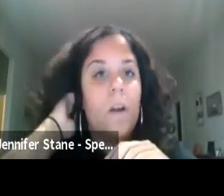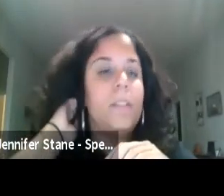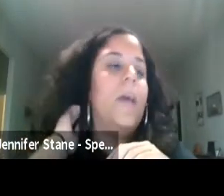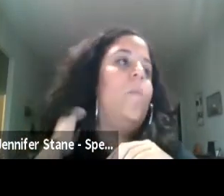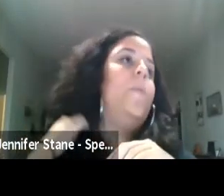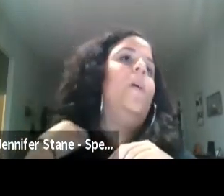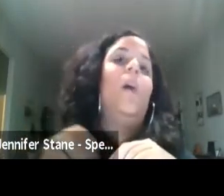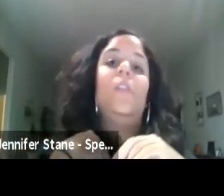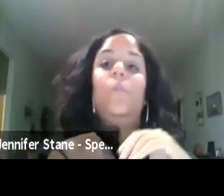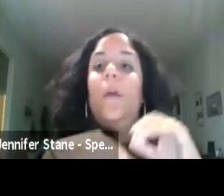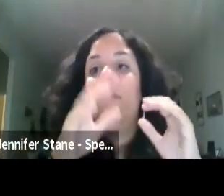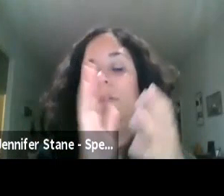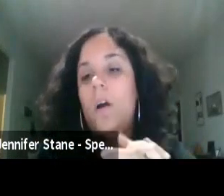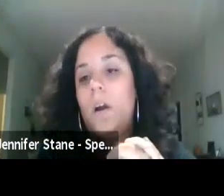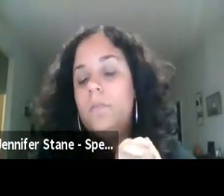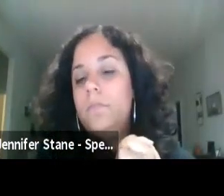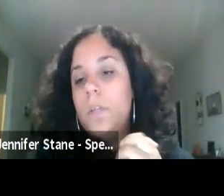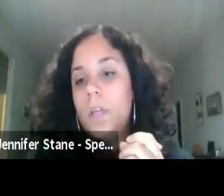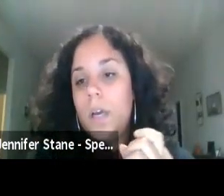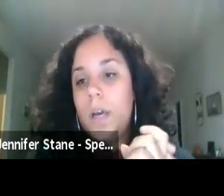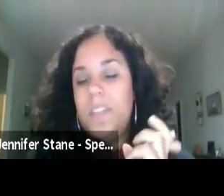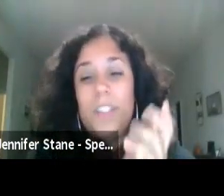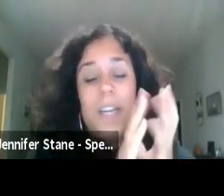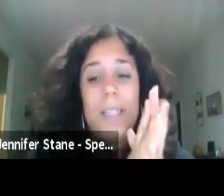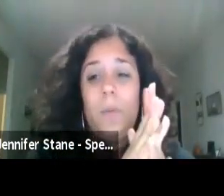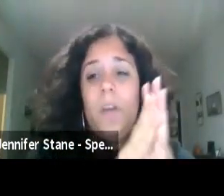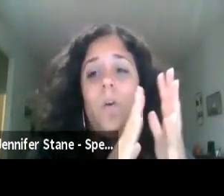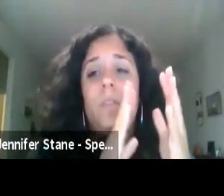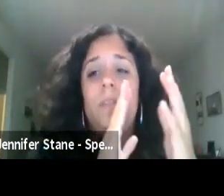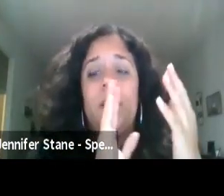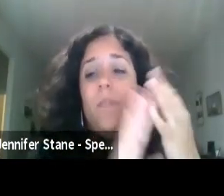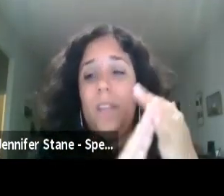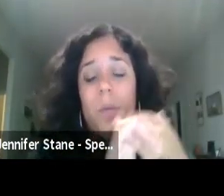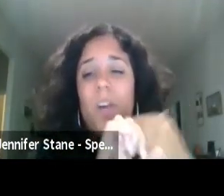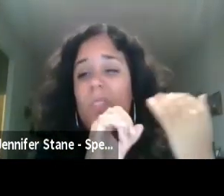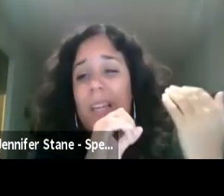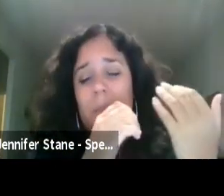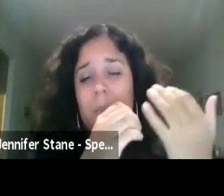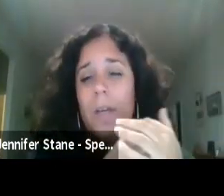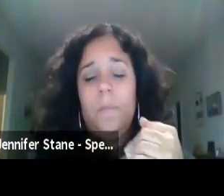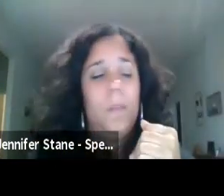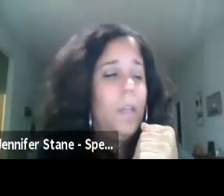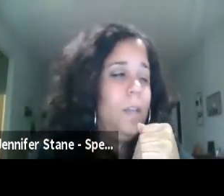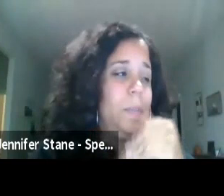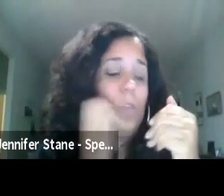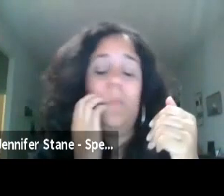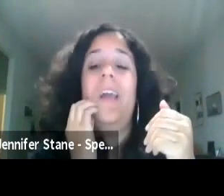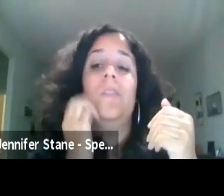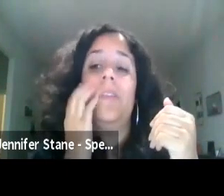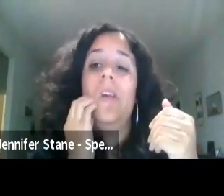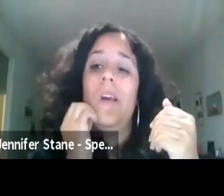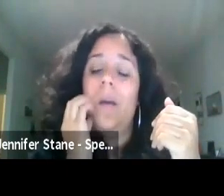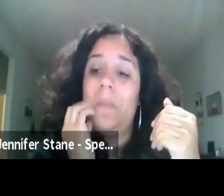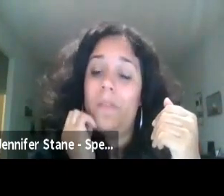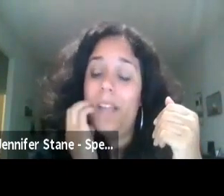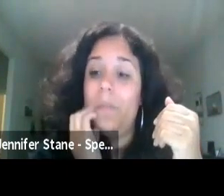lot of work to help us with our different trainings that we hold, different events that we hold, like Special